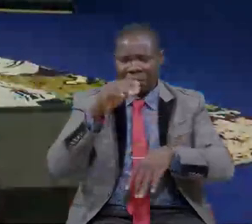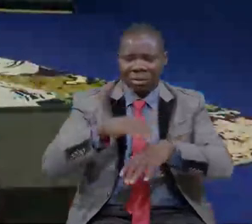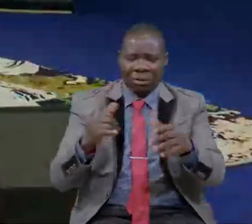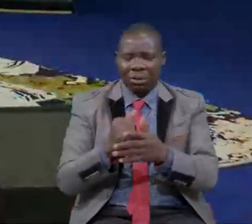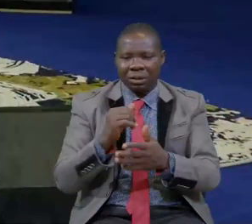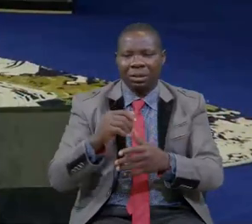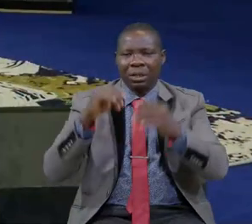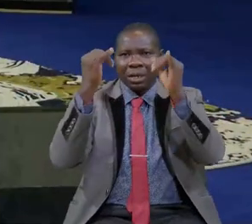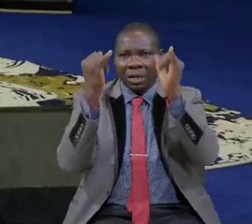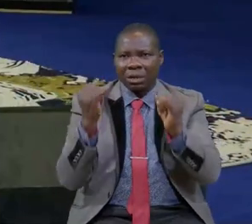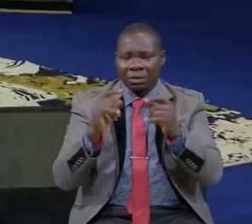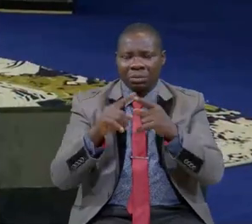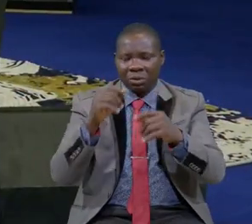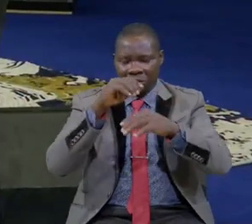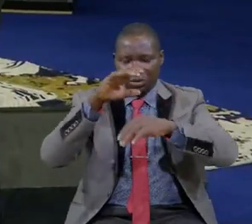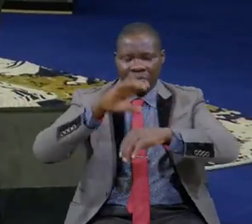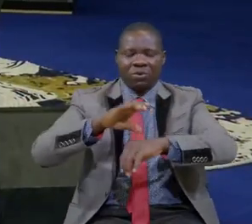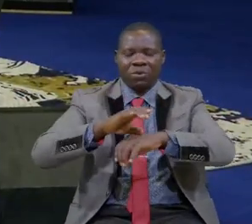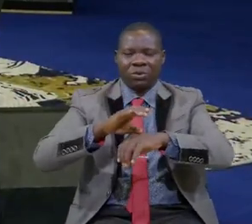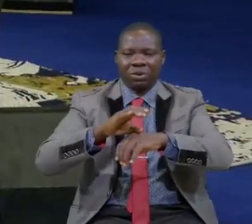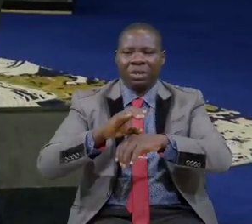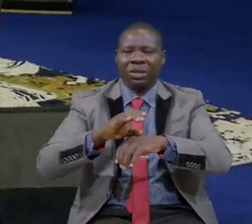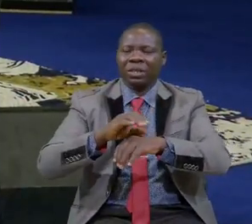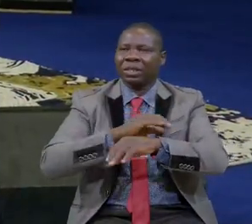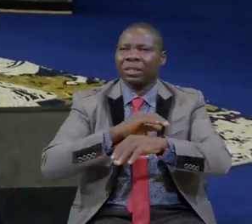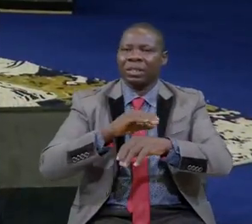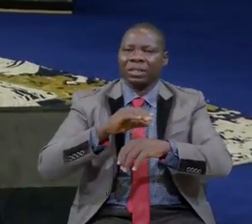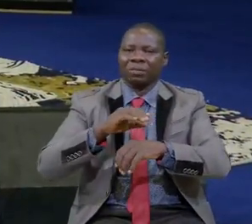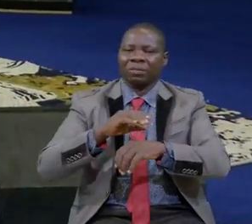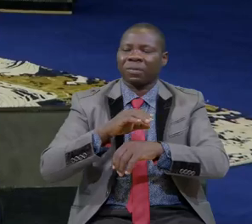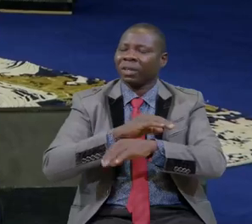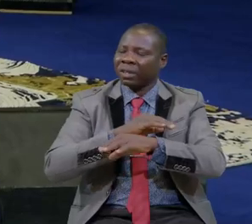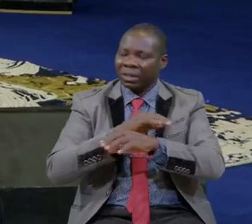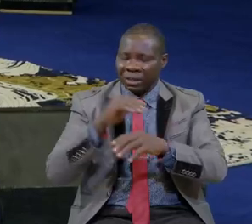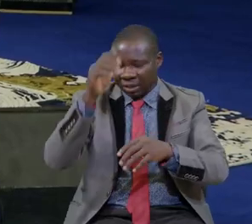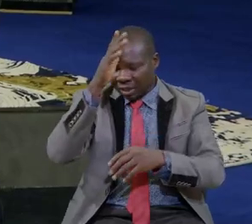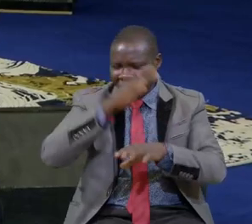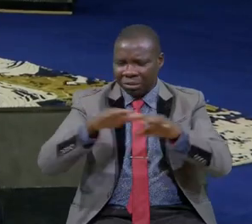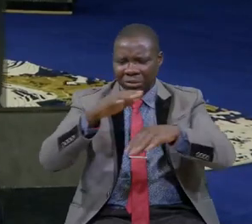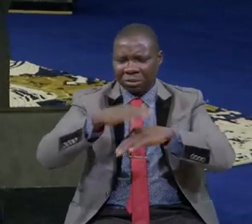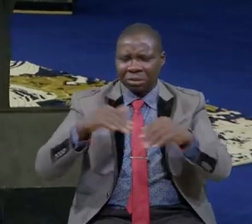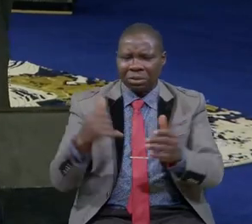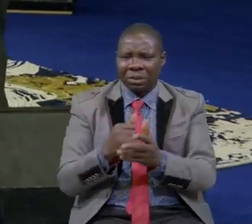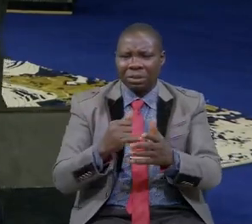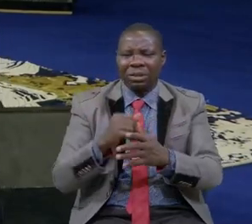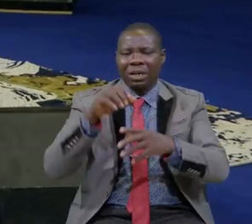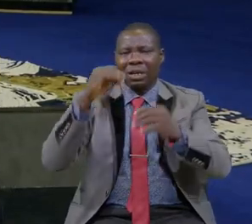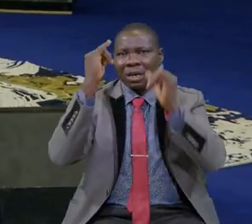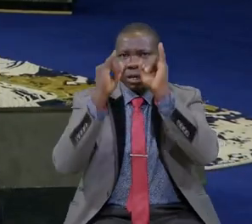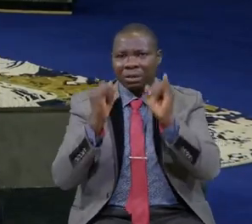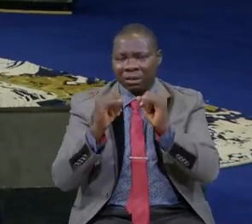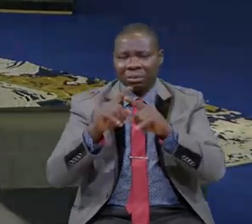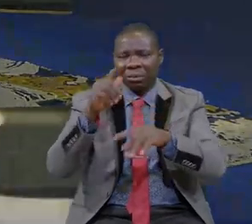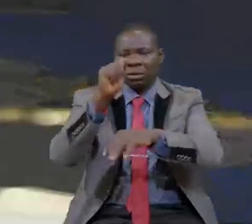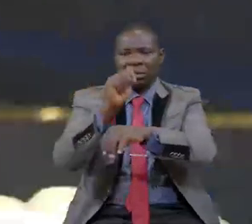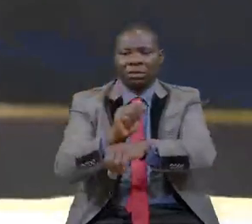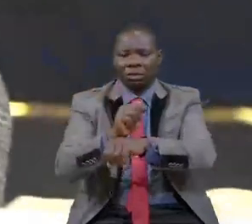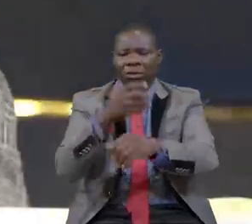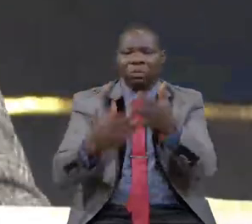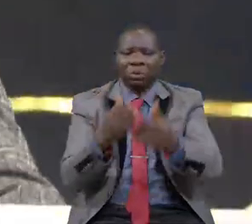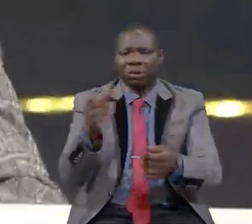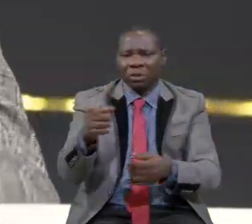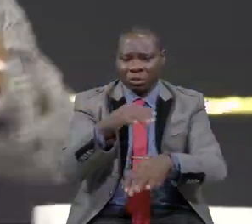does not call it idolatry. He calls it tradition. Whatever you call it, God knows what he